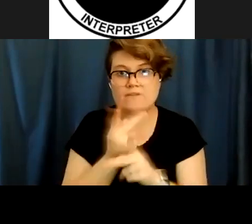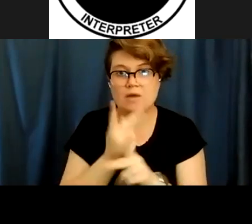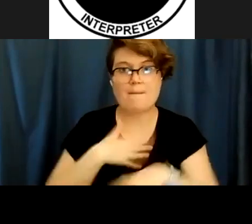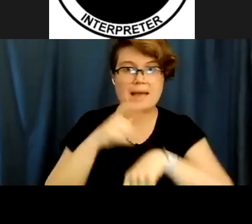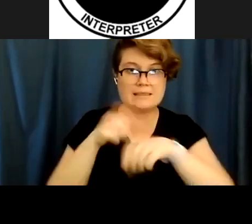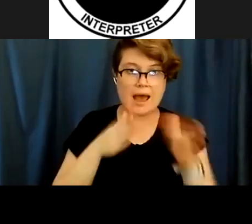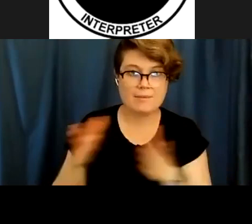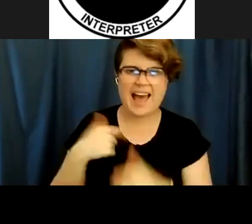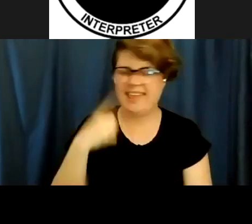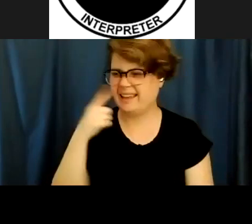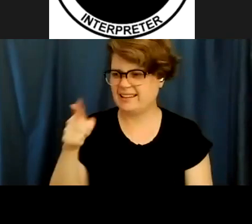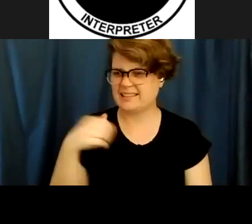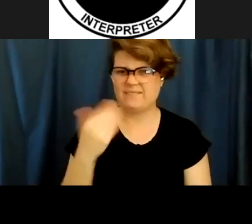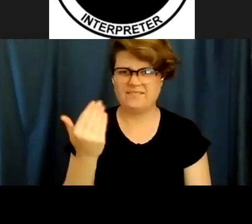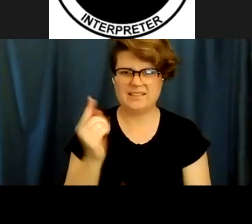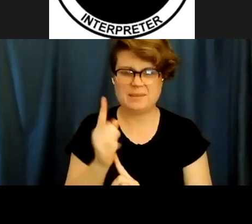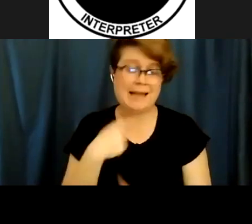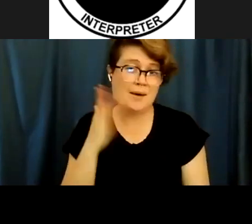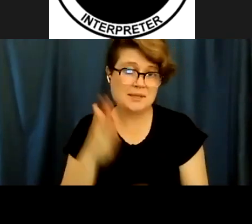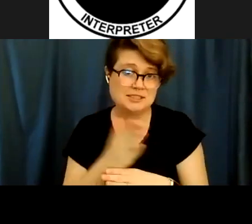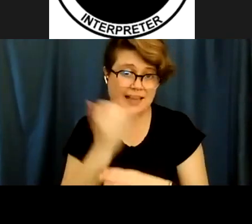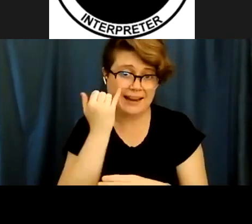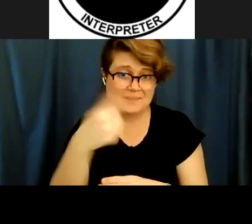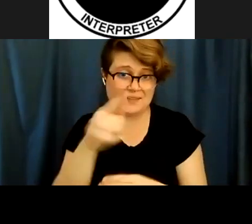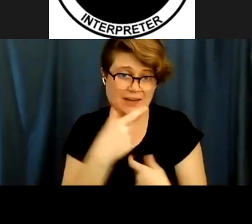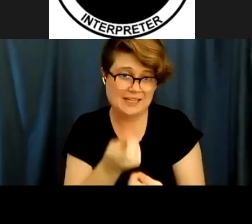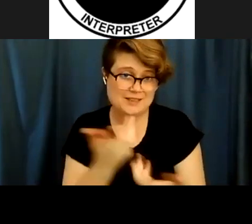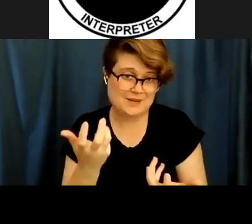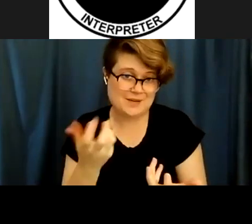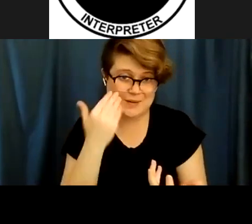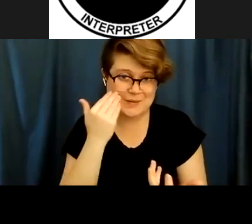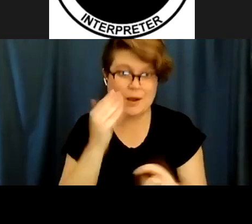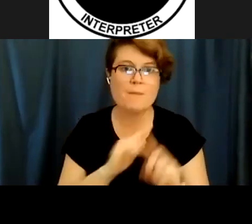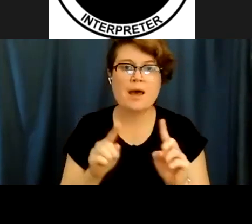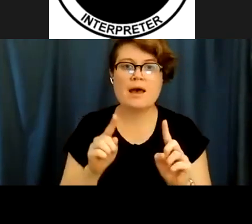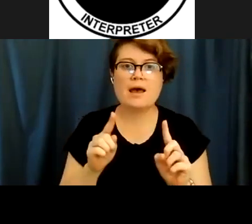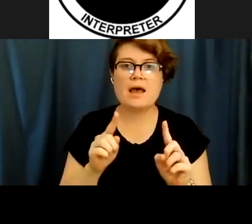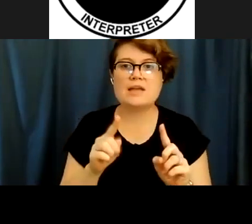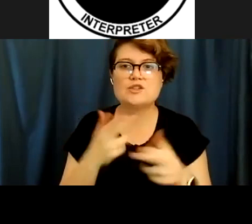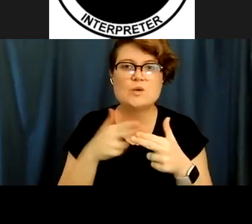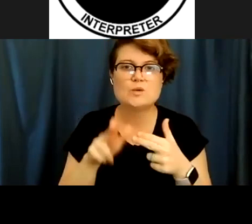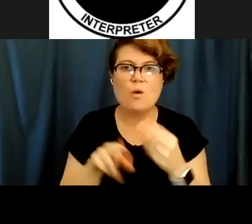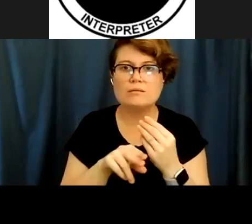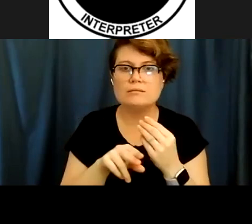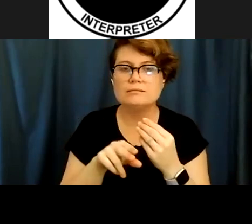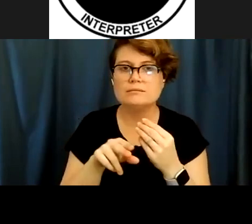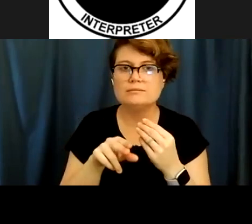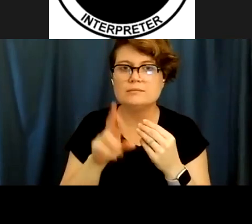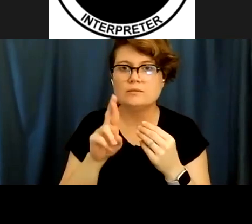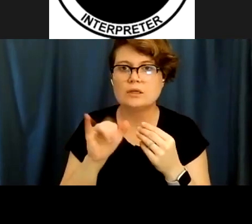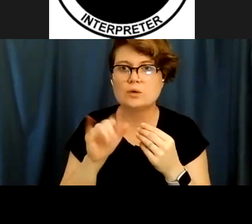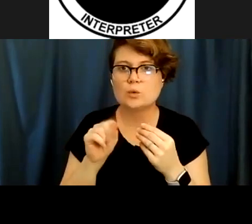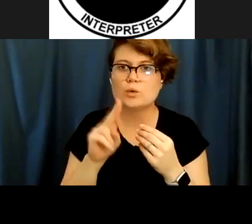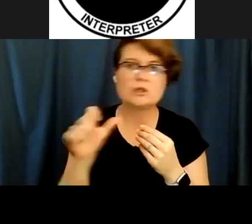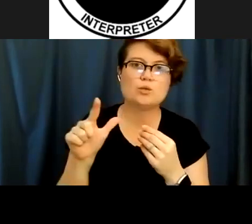15 minutes. I can share that link for anyone else who is interested. But it's just one of those little little rituals on the